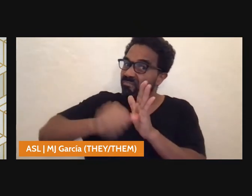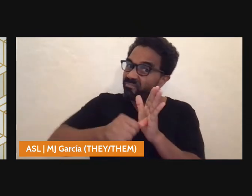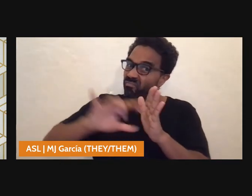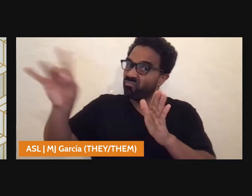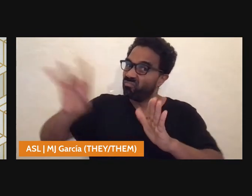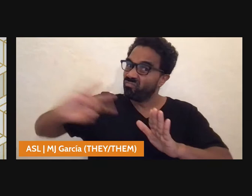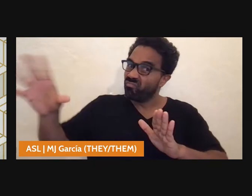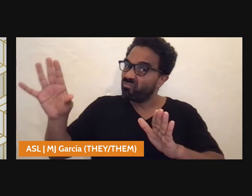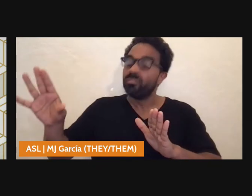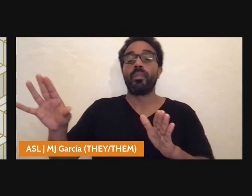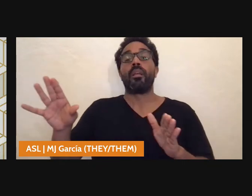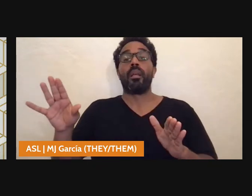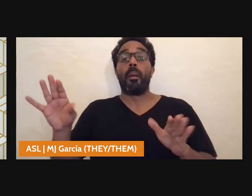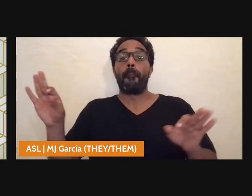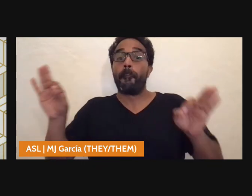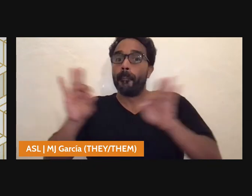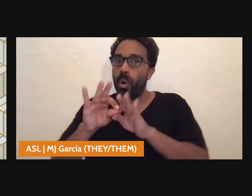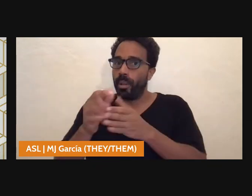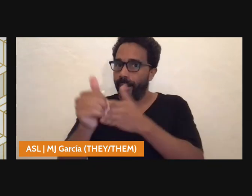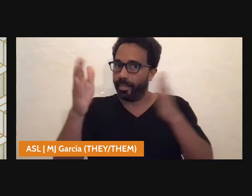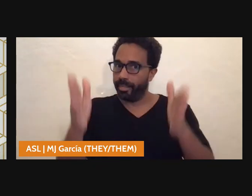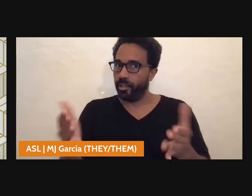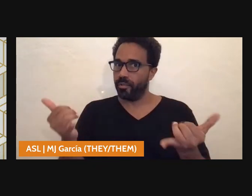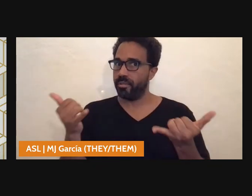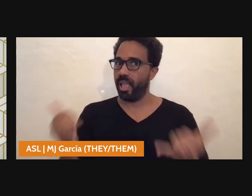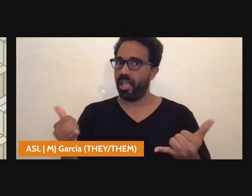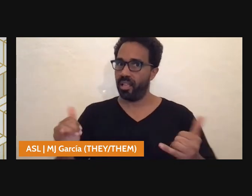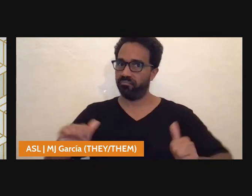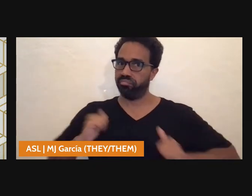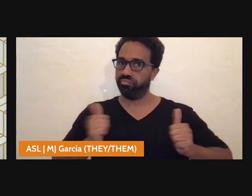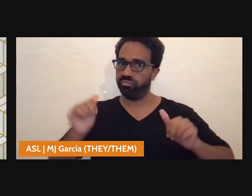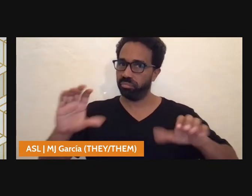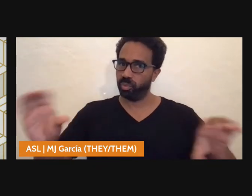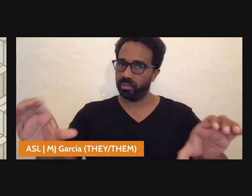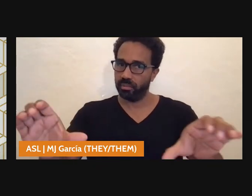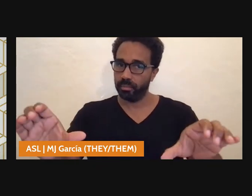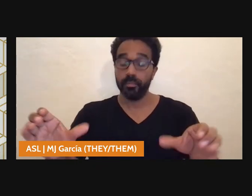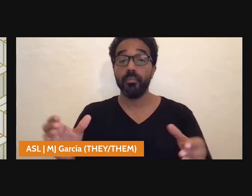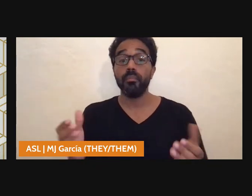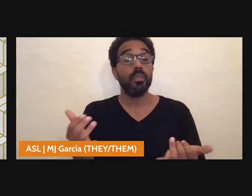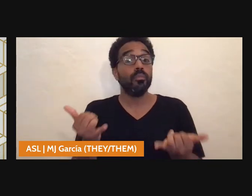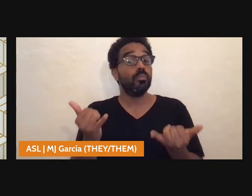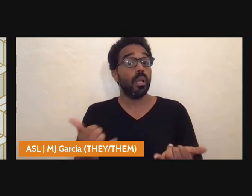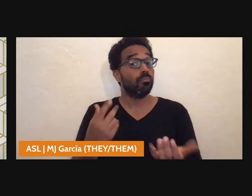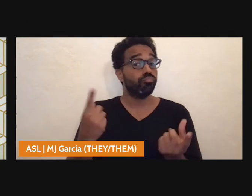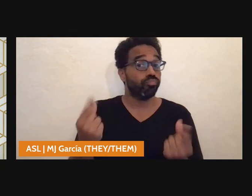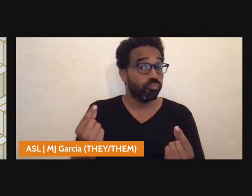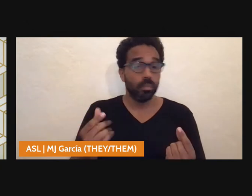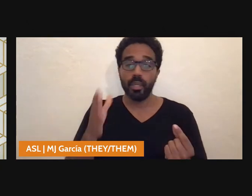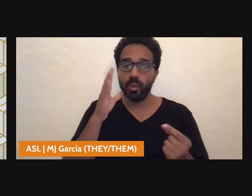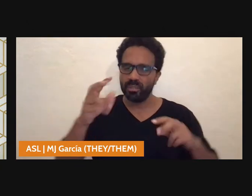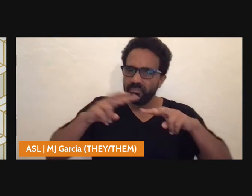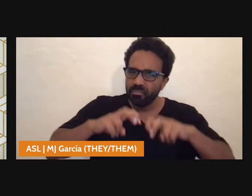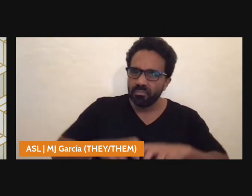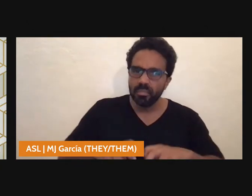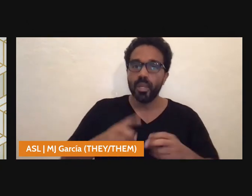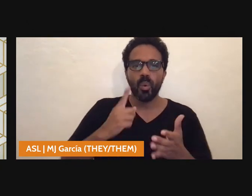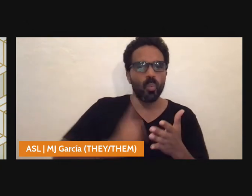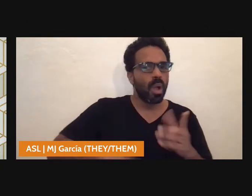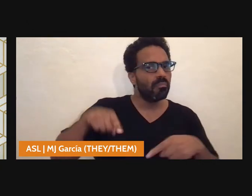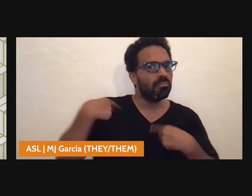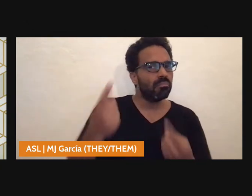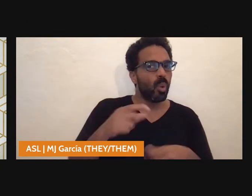In today's panel discussion, we will explore what is working, the challenges we face, and how to fortify